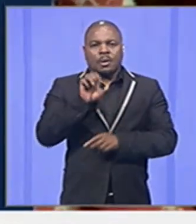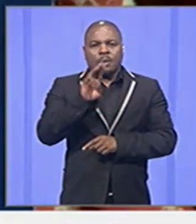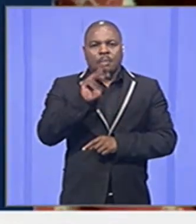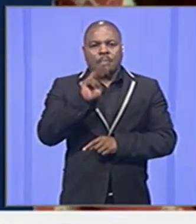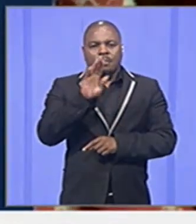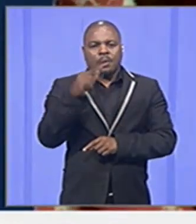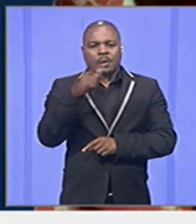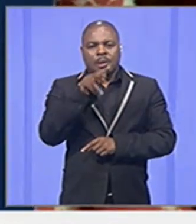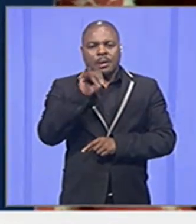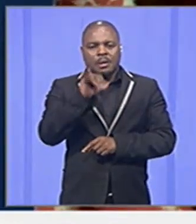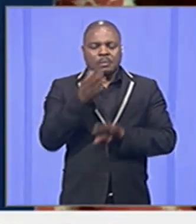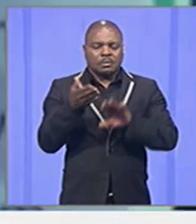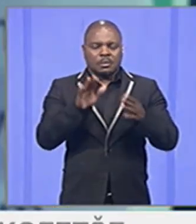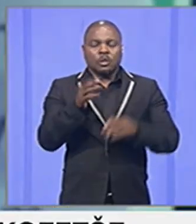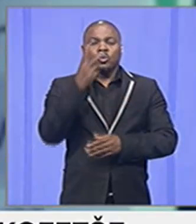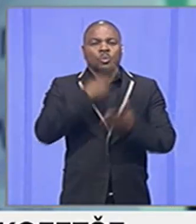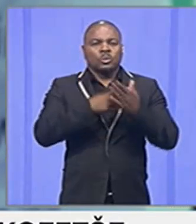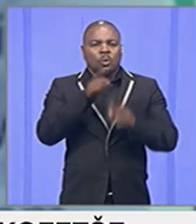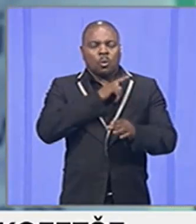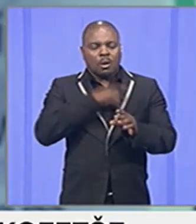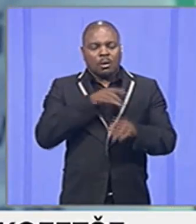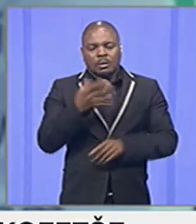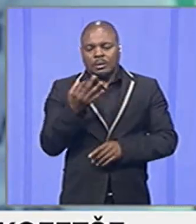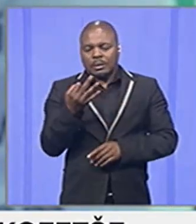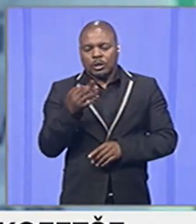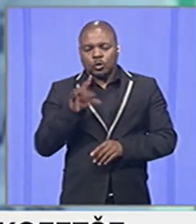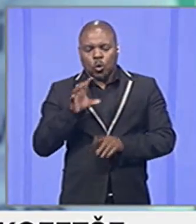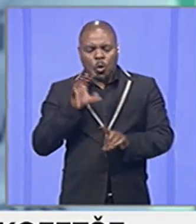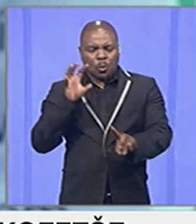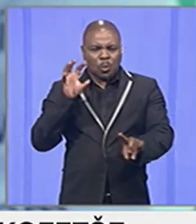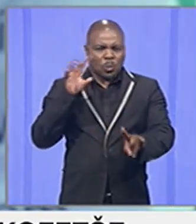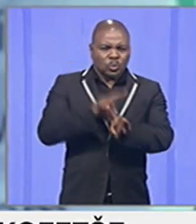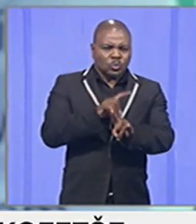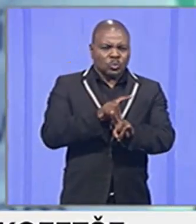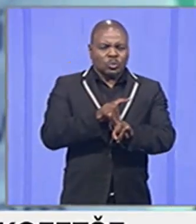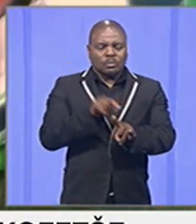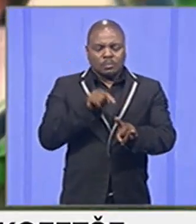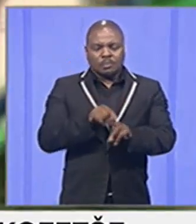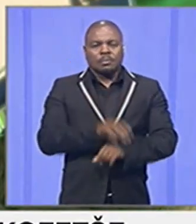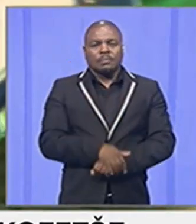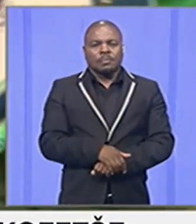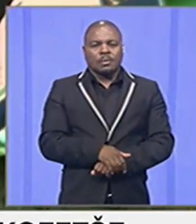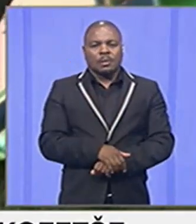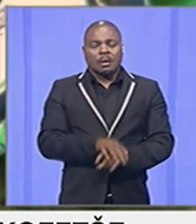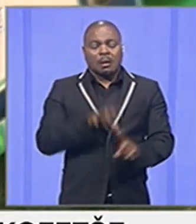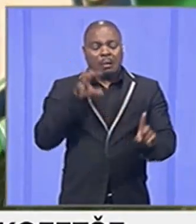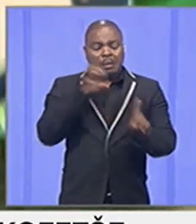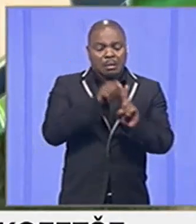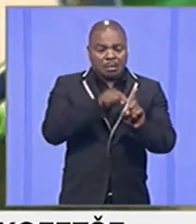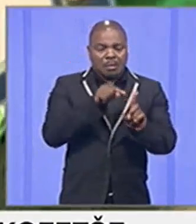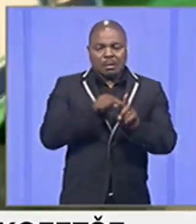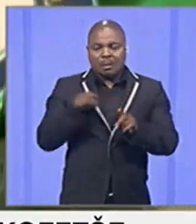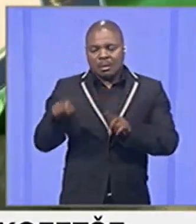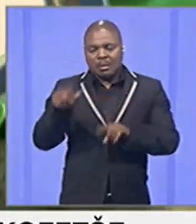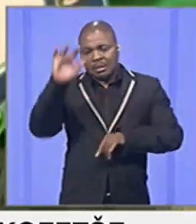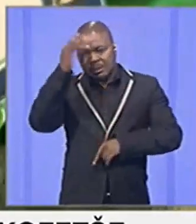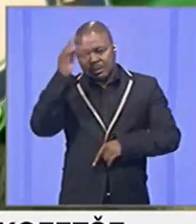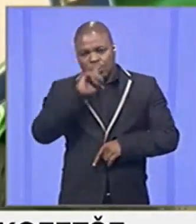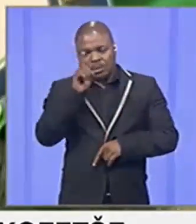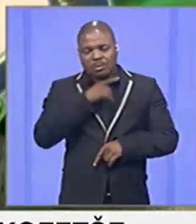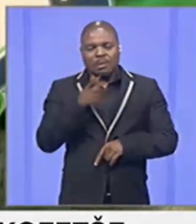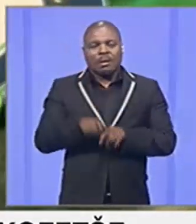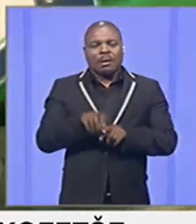2 morago go longwa ke nngwe ya dimpša tše 3 tše di seselago le naga. Mpša yeo e na le bolwetši jwa bogafa jwa